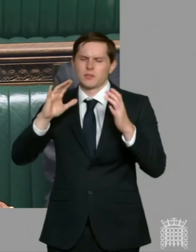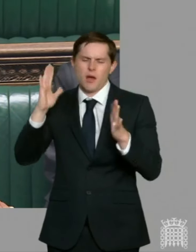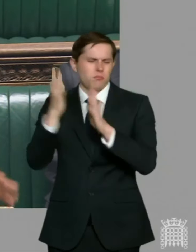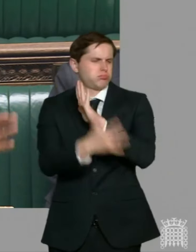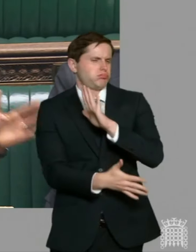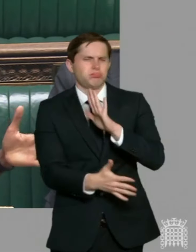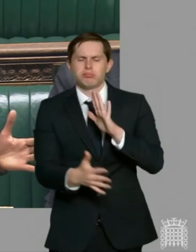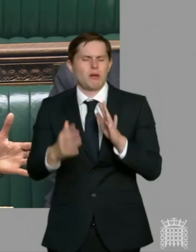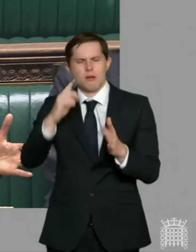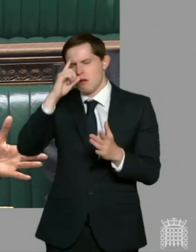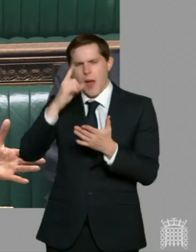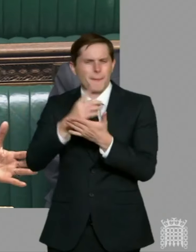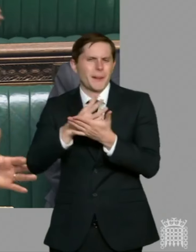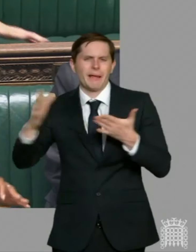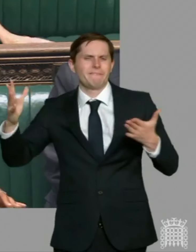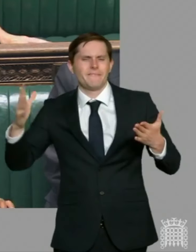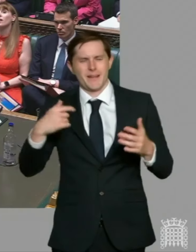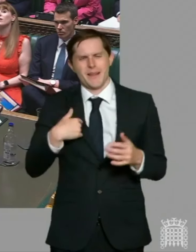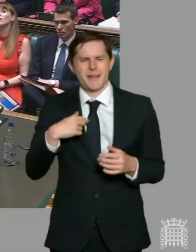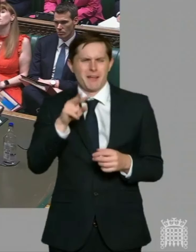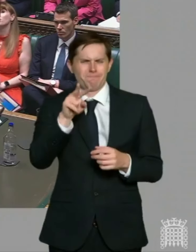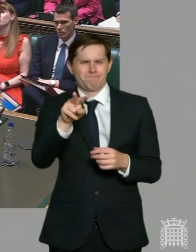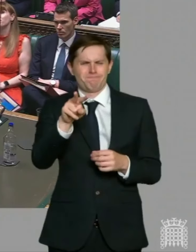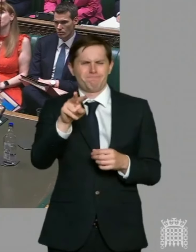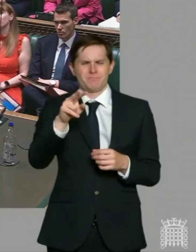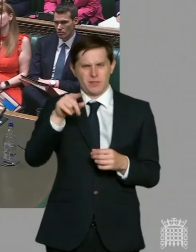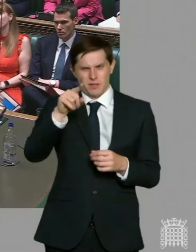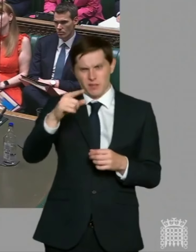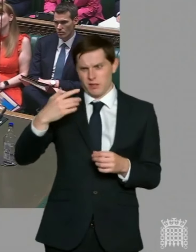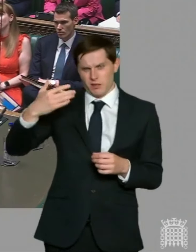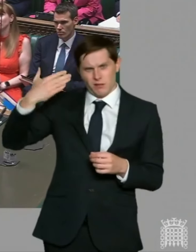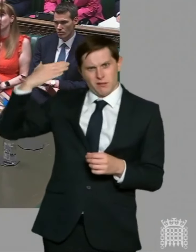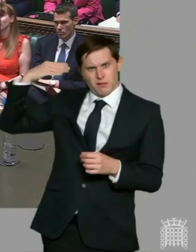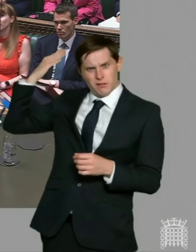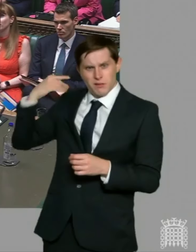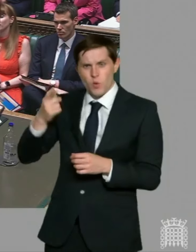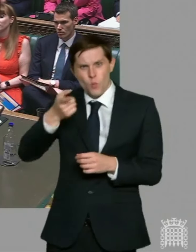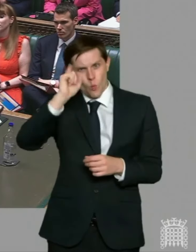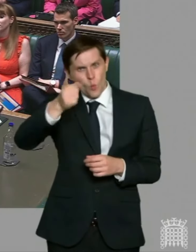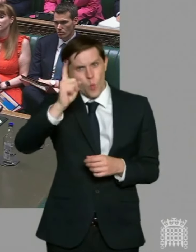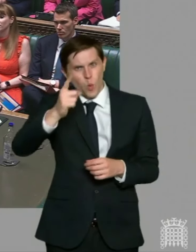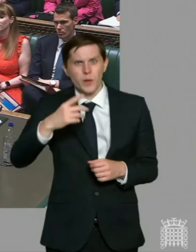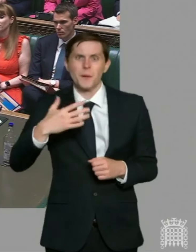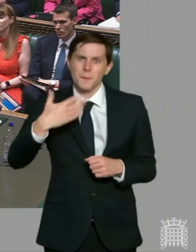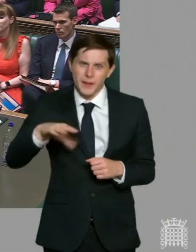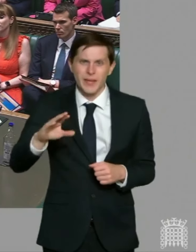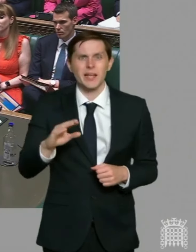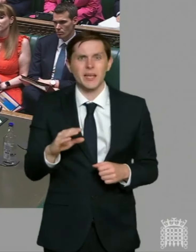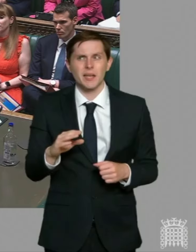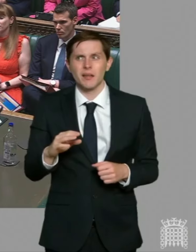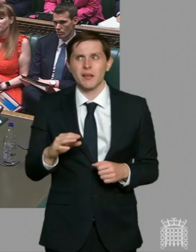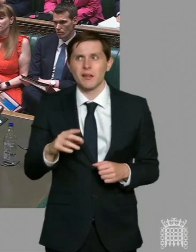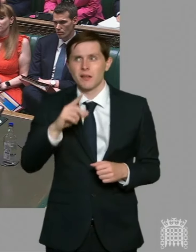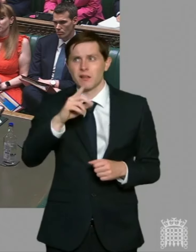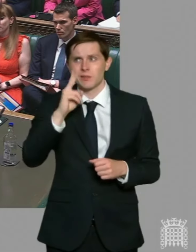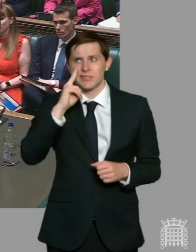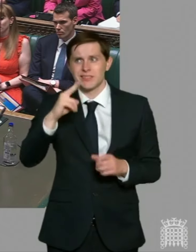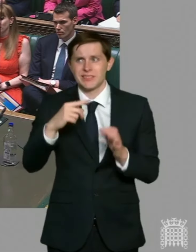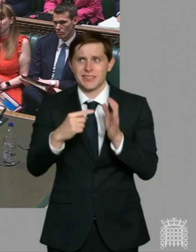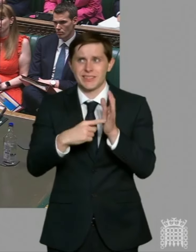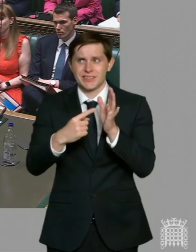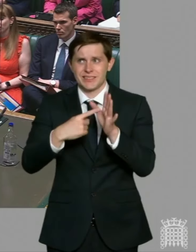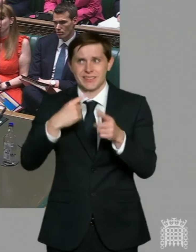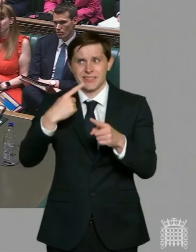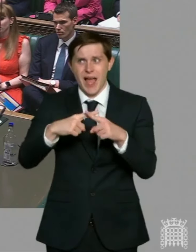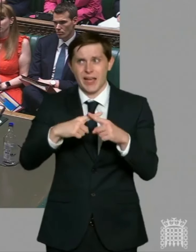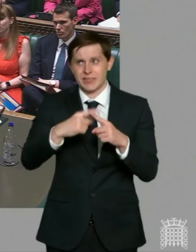they do another. They said they weren't going to raise taxes. Now we can see what they're planning. But the Chancellor did not say anything about the impact on housing. So now I'm